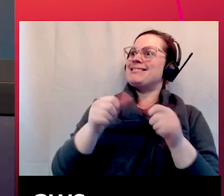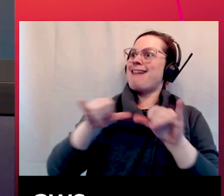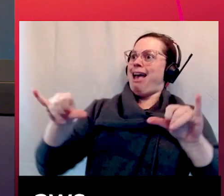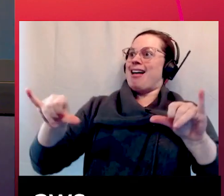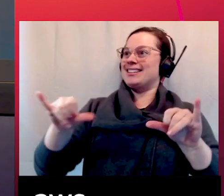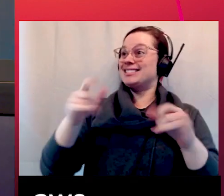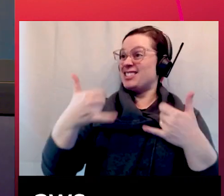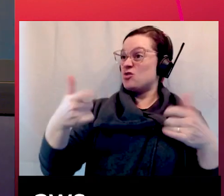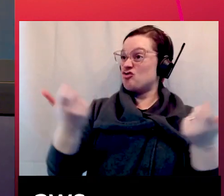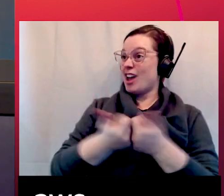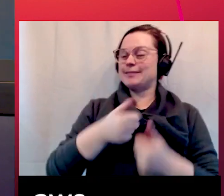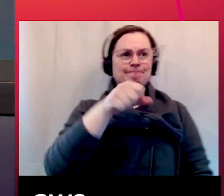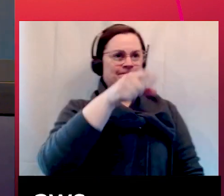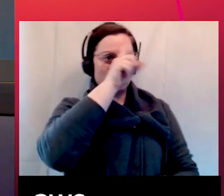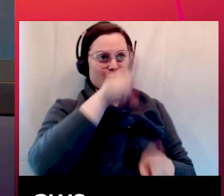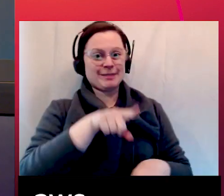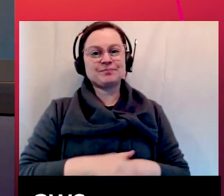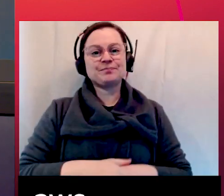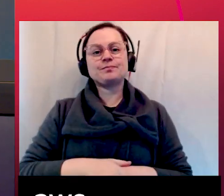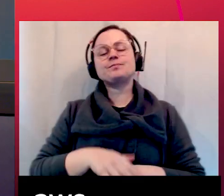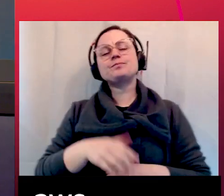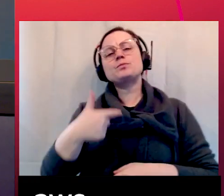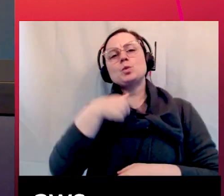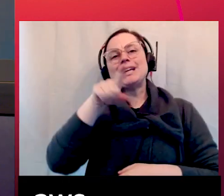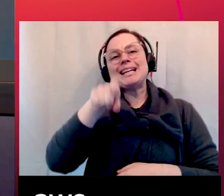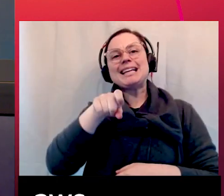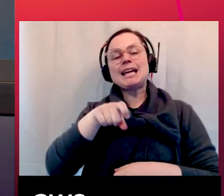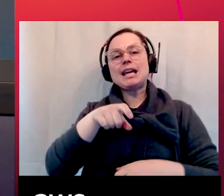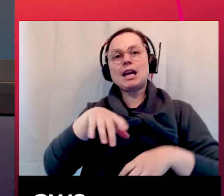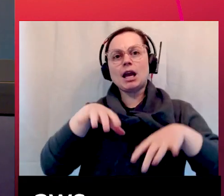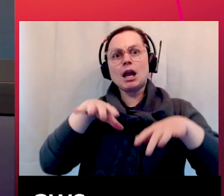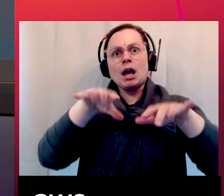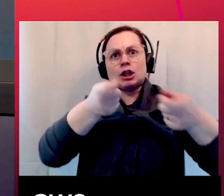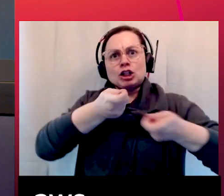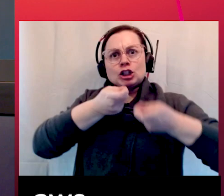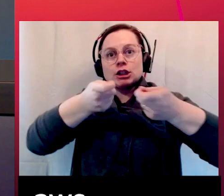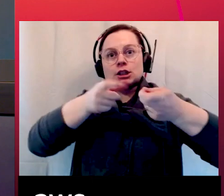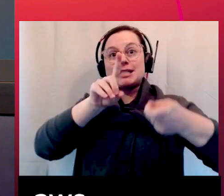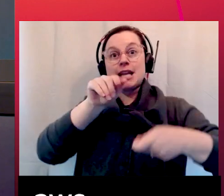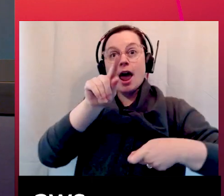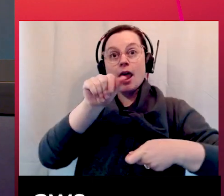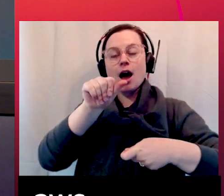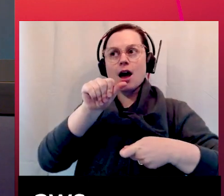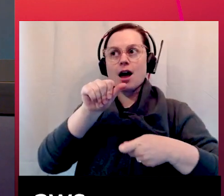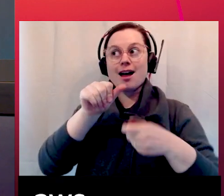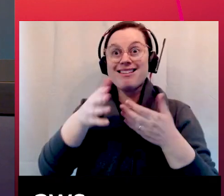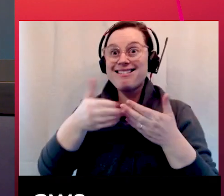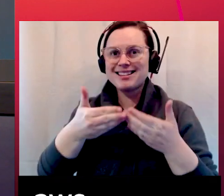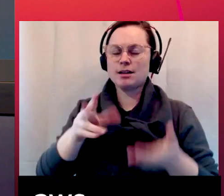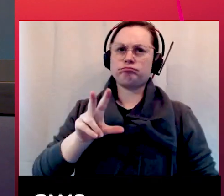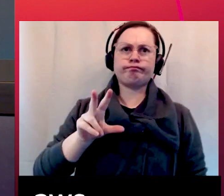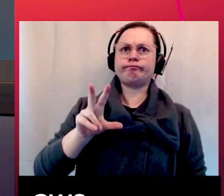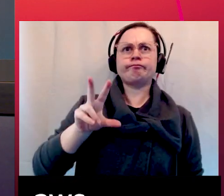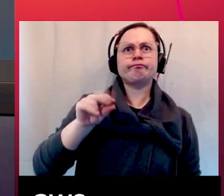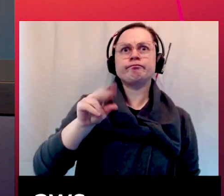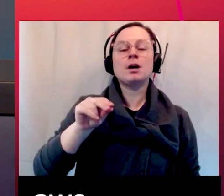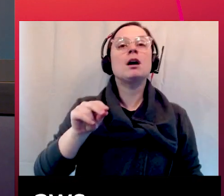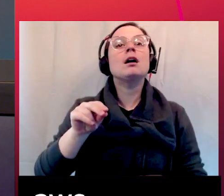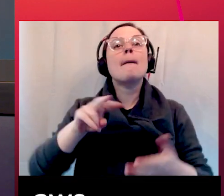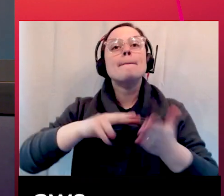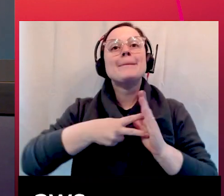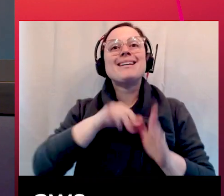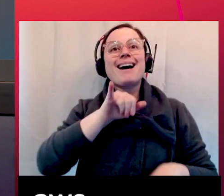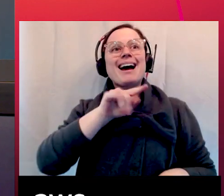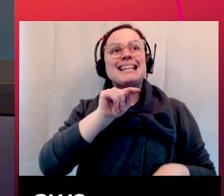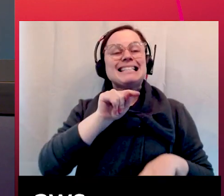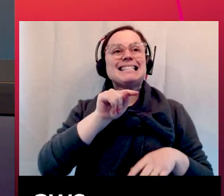huge challenge, yes. So we need to harness that data, but that's not easy. Mm-hmm. You have to expand the IT footprint.